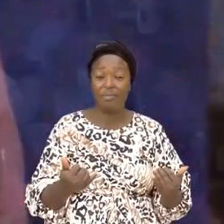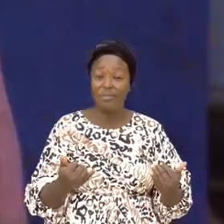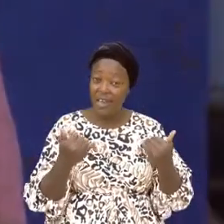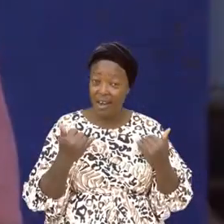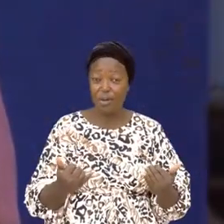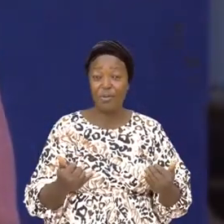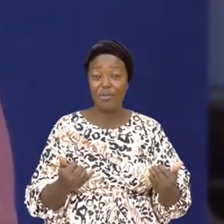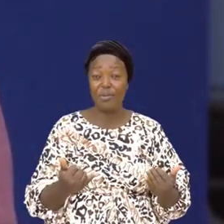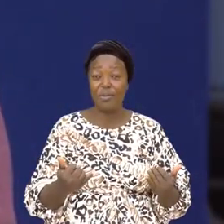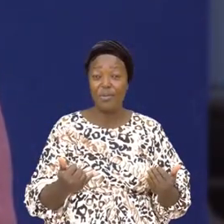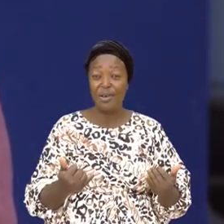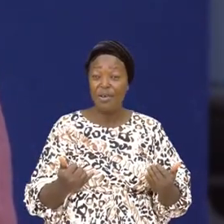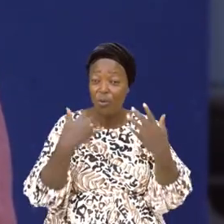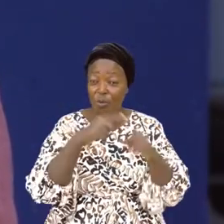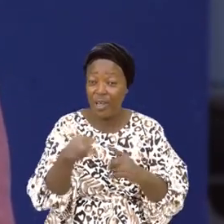Now. When?